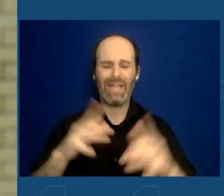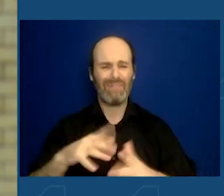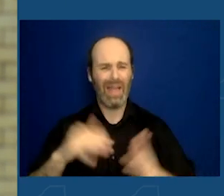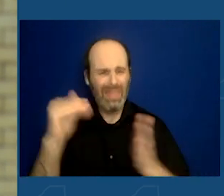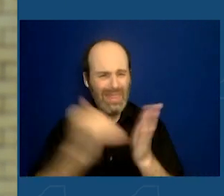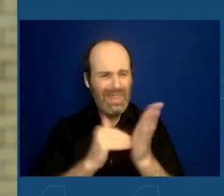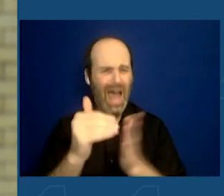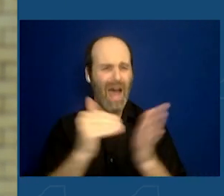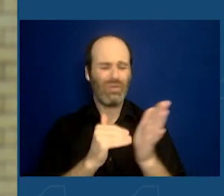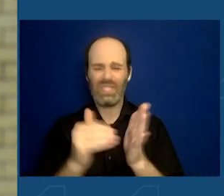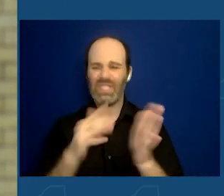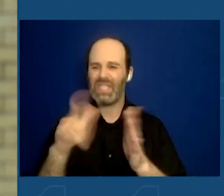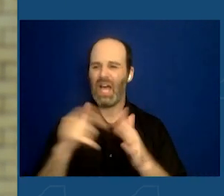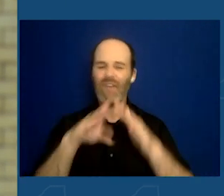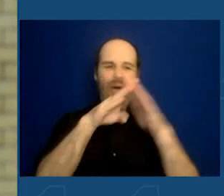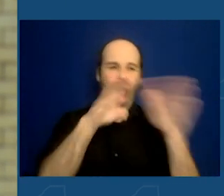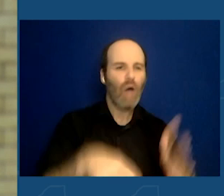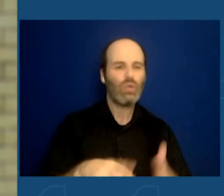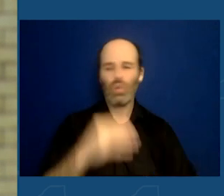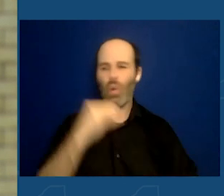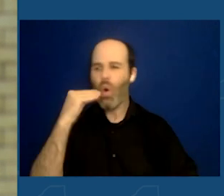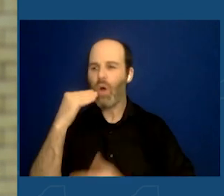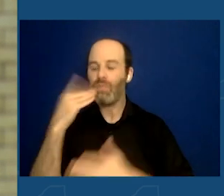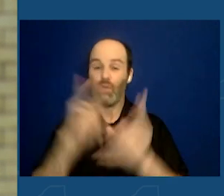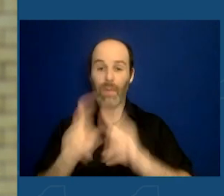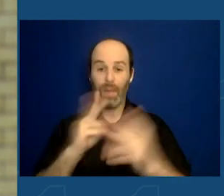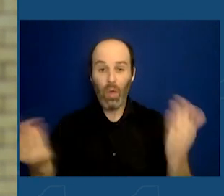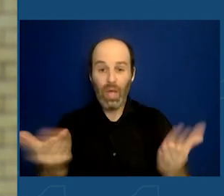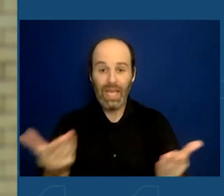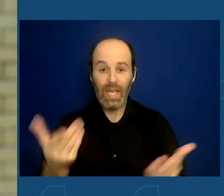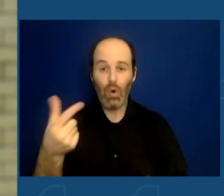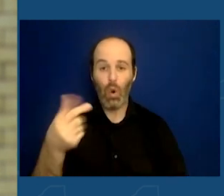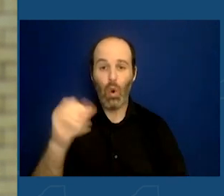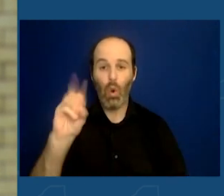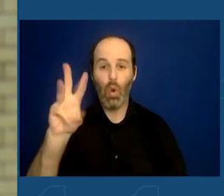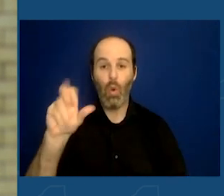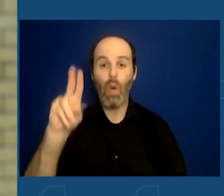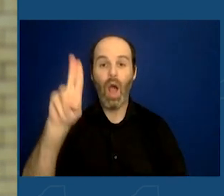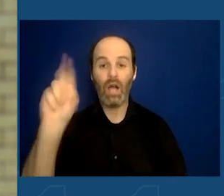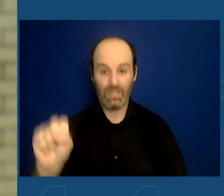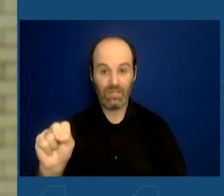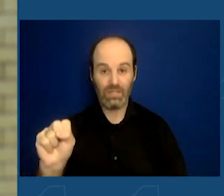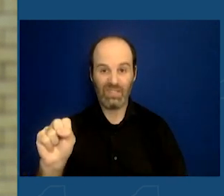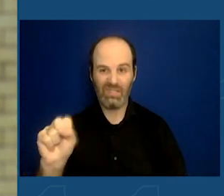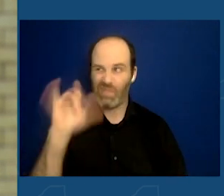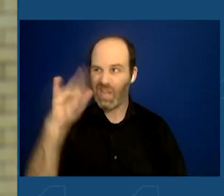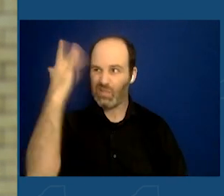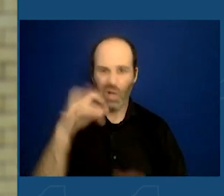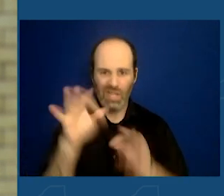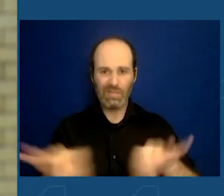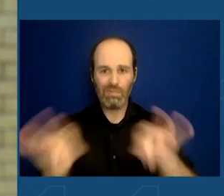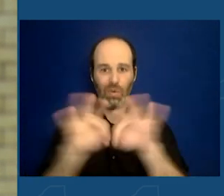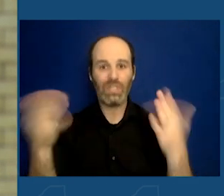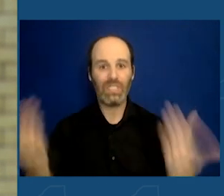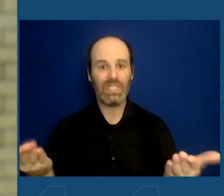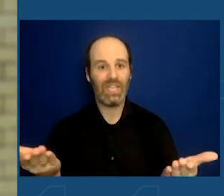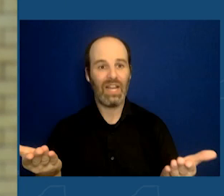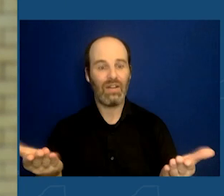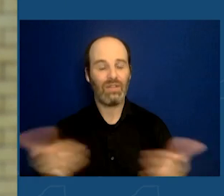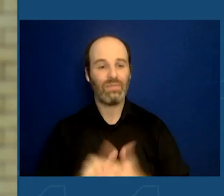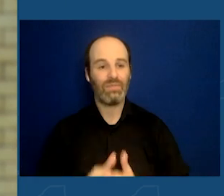in Gowanus. That's why today is so significant. And you'll remember that earlier this year, I submitted a bold